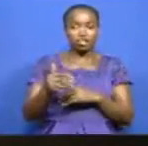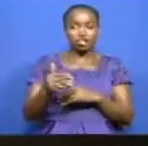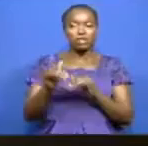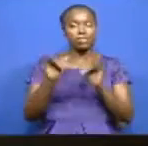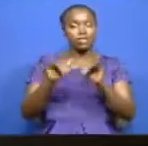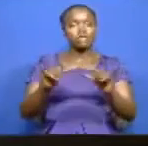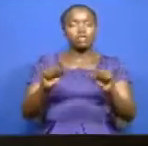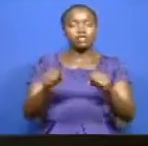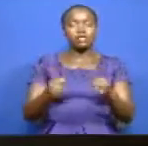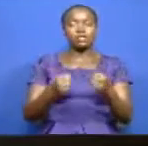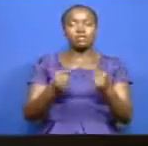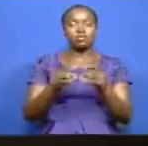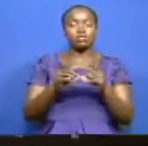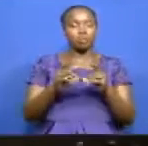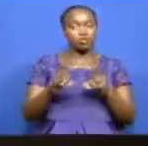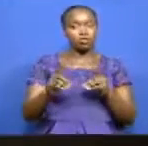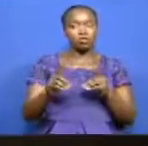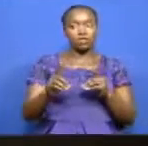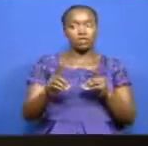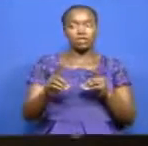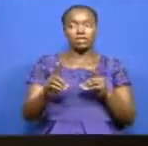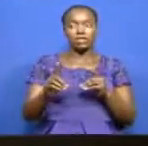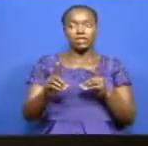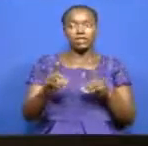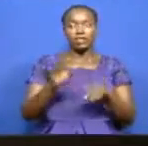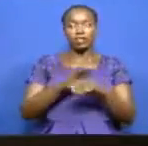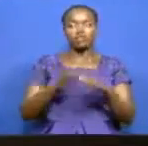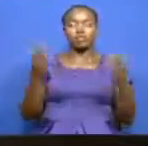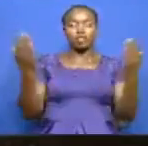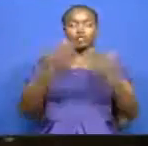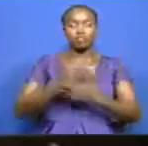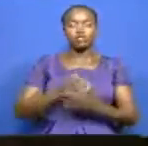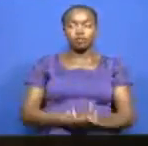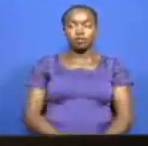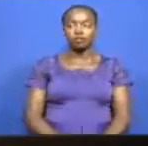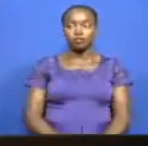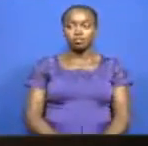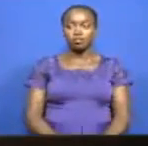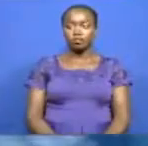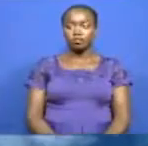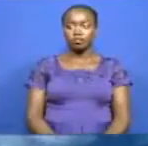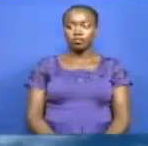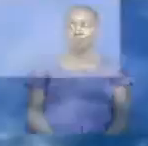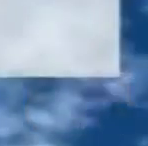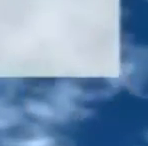stay safe, maintain social distance, and have yourself a lovely night.